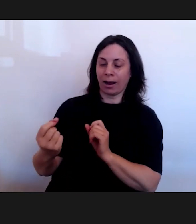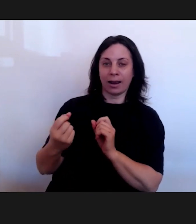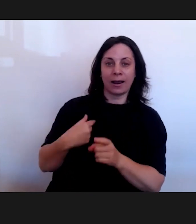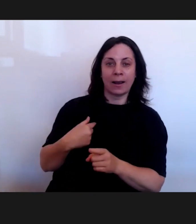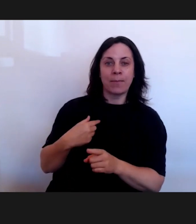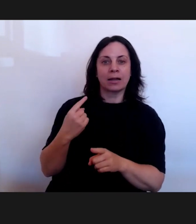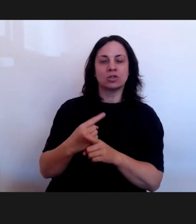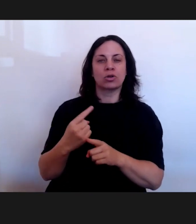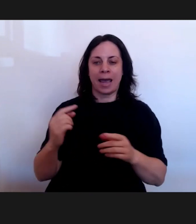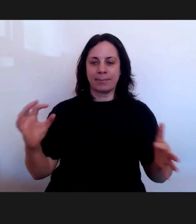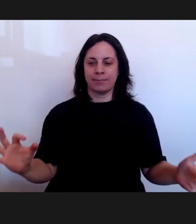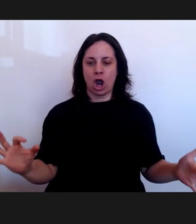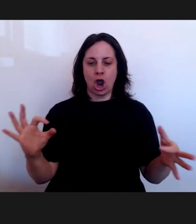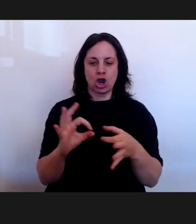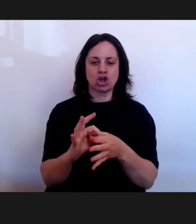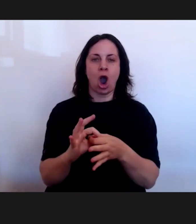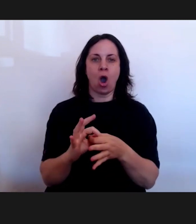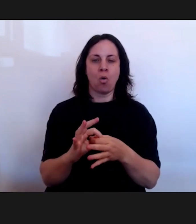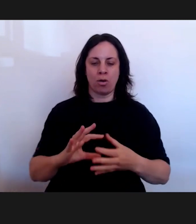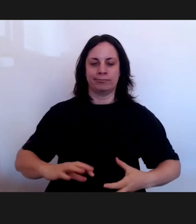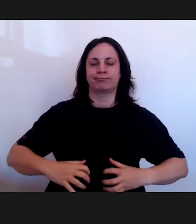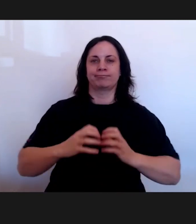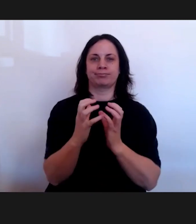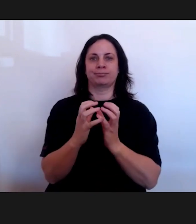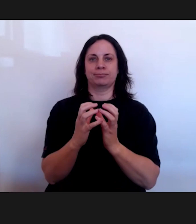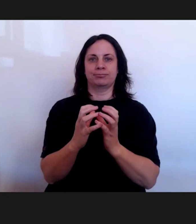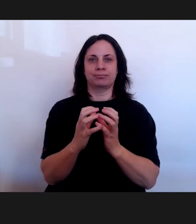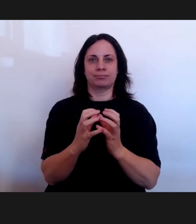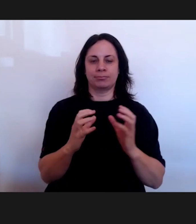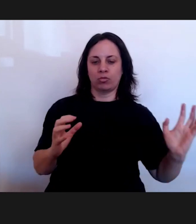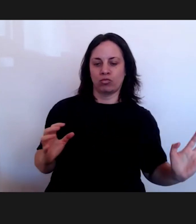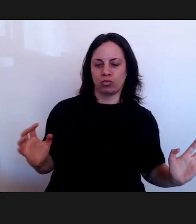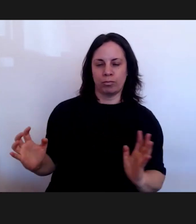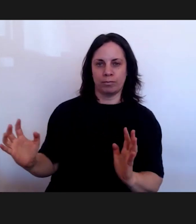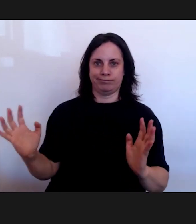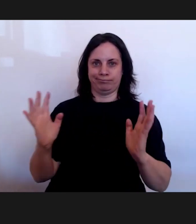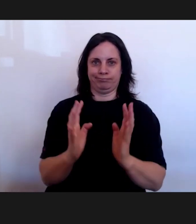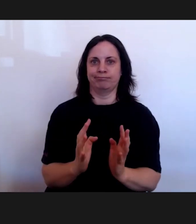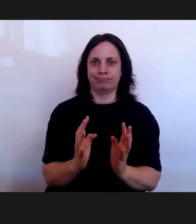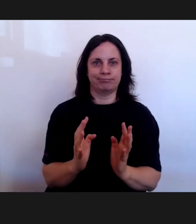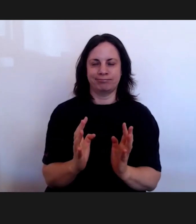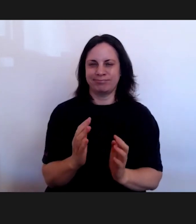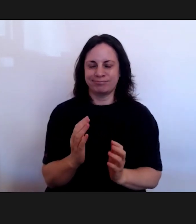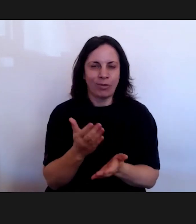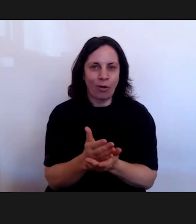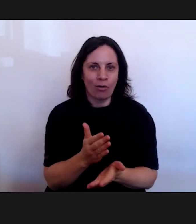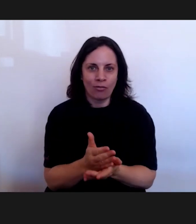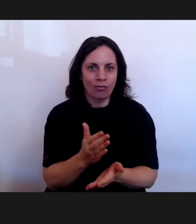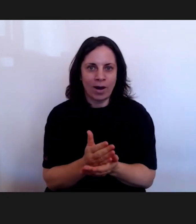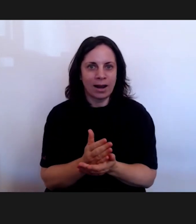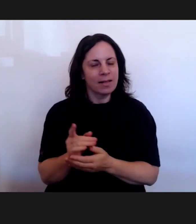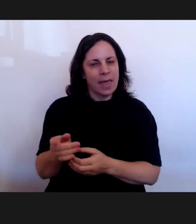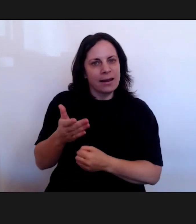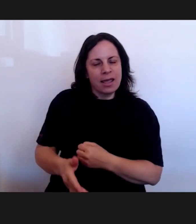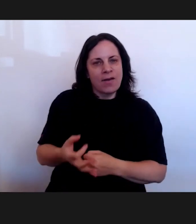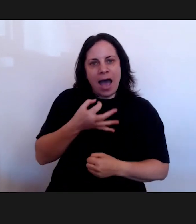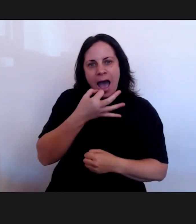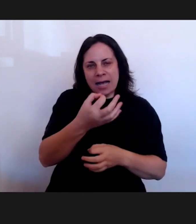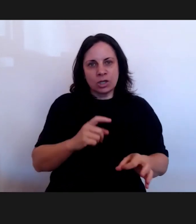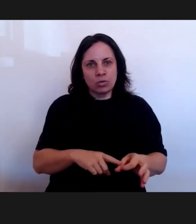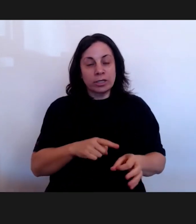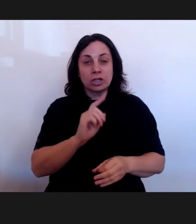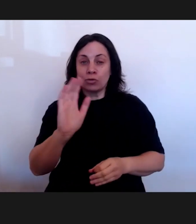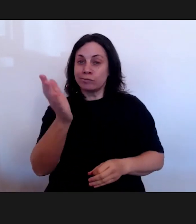co-design request approach. We hardly get asked, hey, what are the issues you face? How can we help